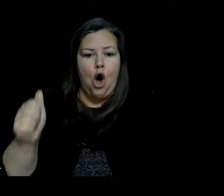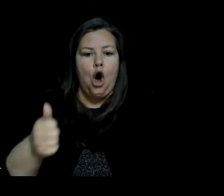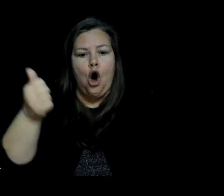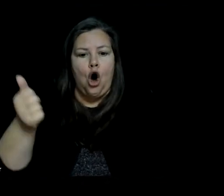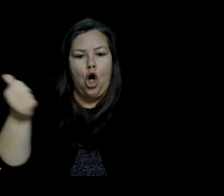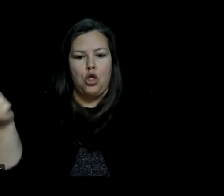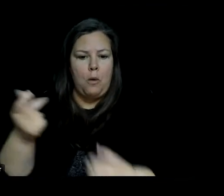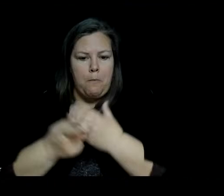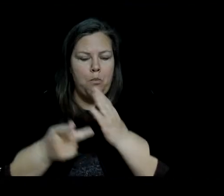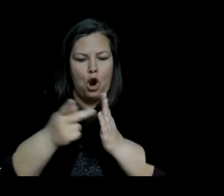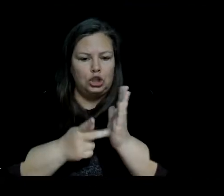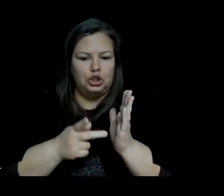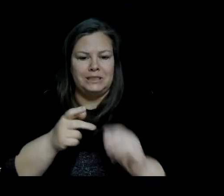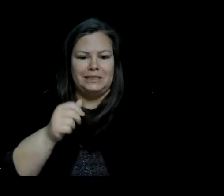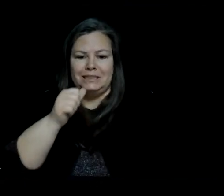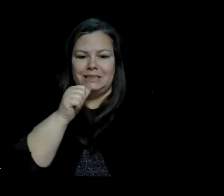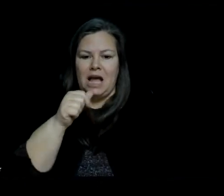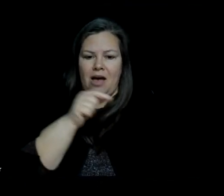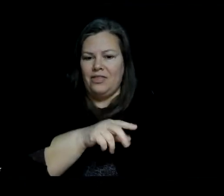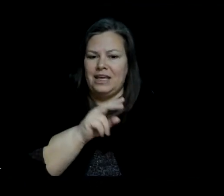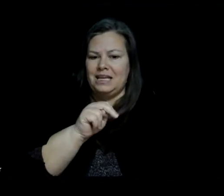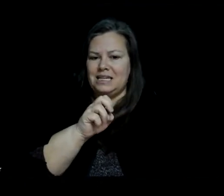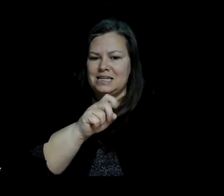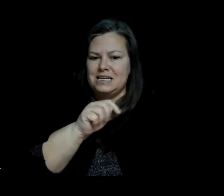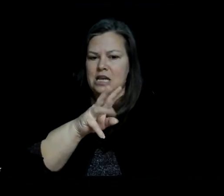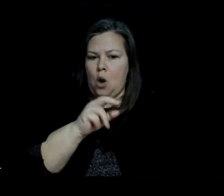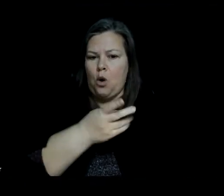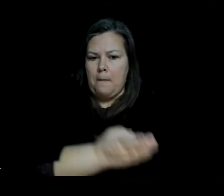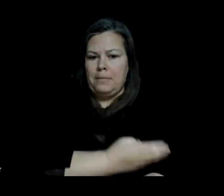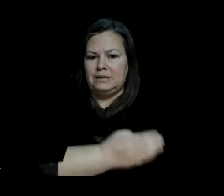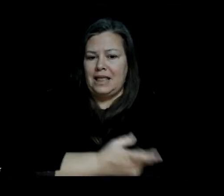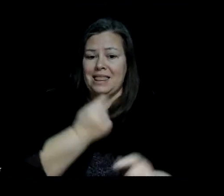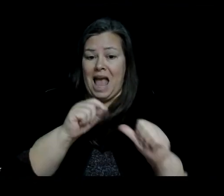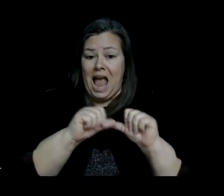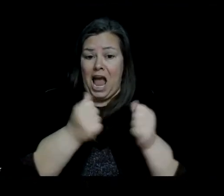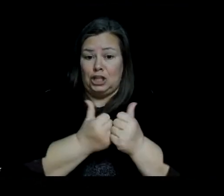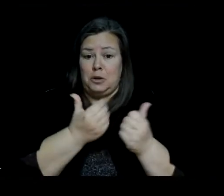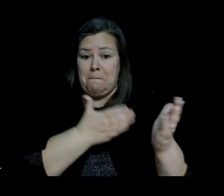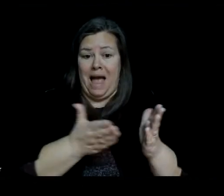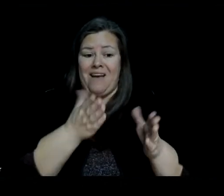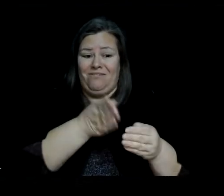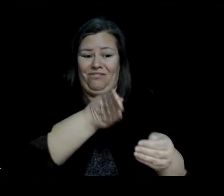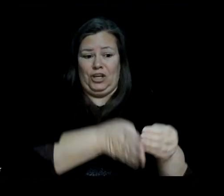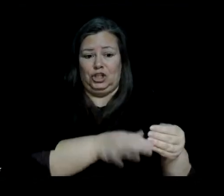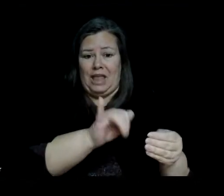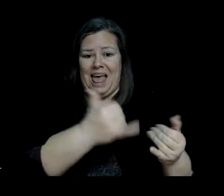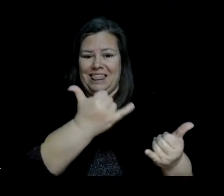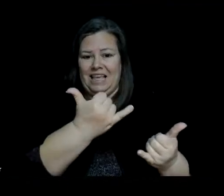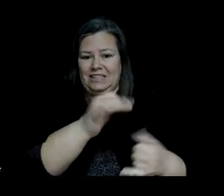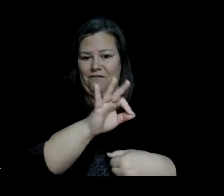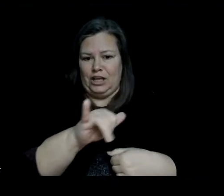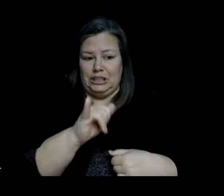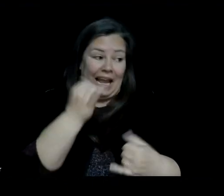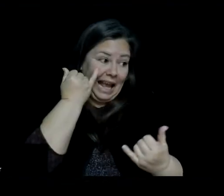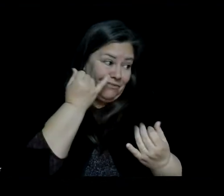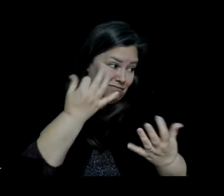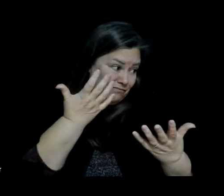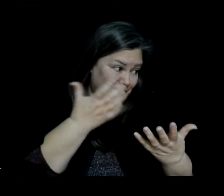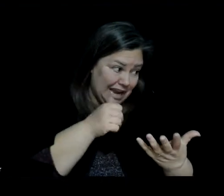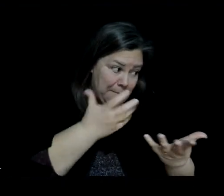projects, not the network modernization. The agency plans to complete that this fiscal year, if it hasn't already been